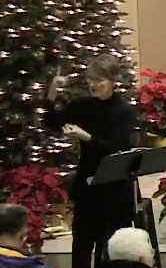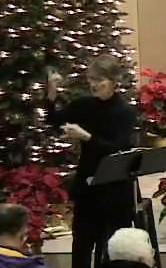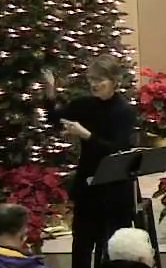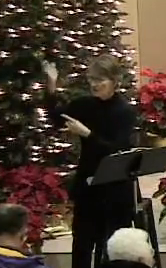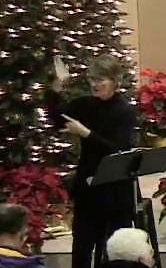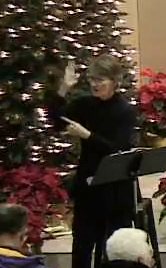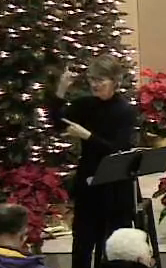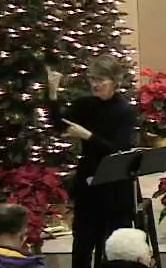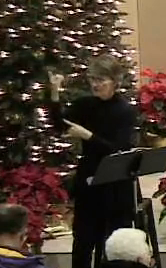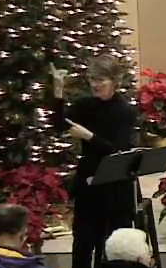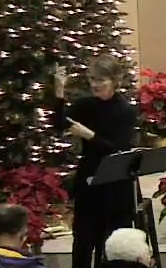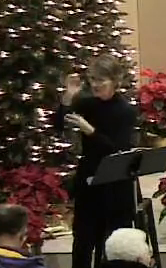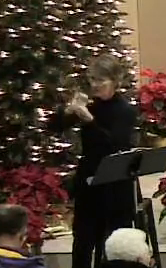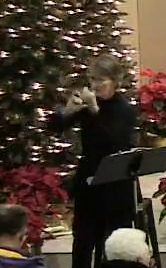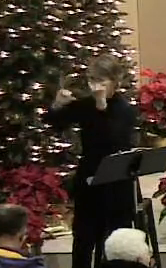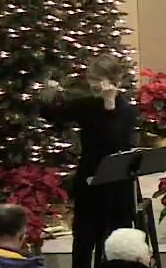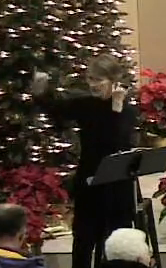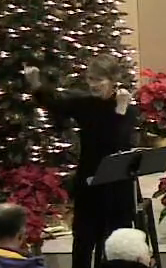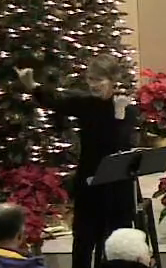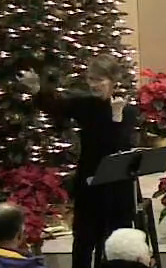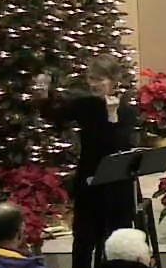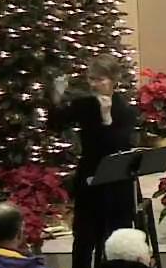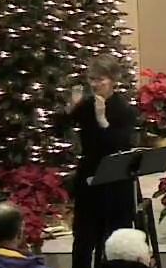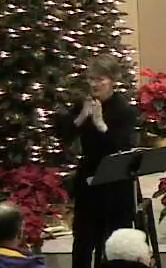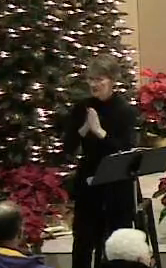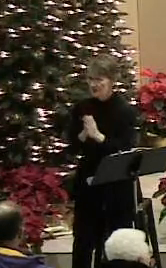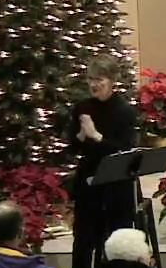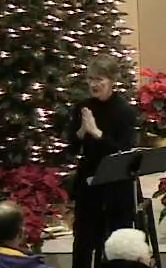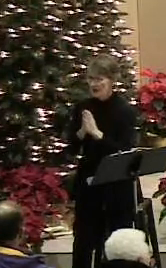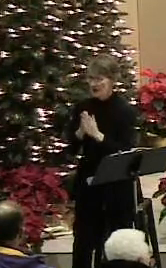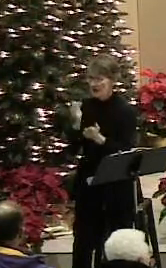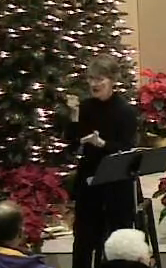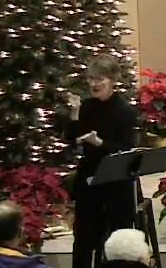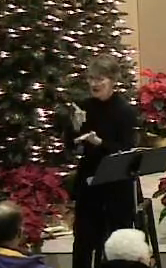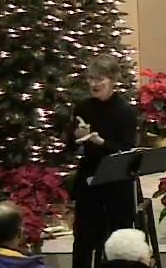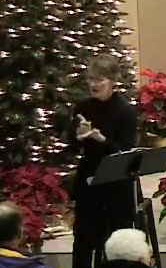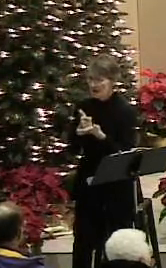Spirit, God forever and ever.